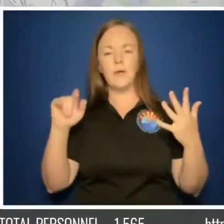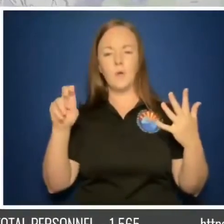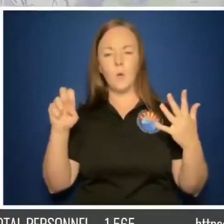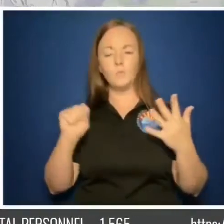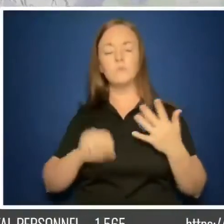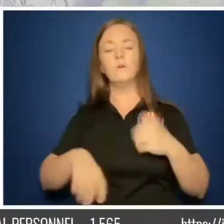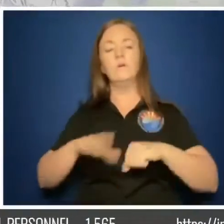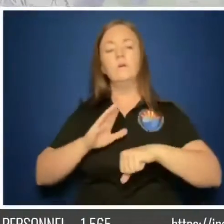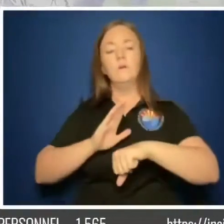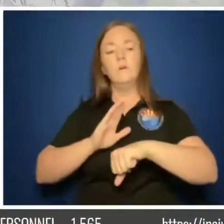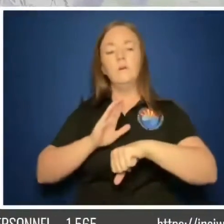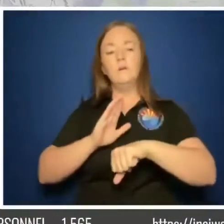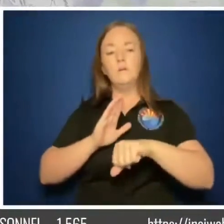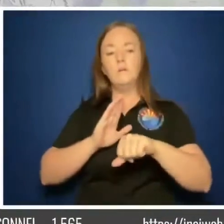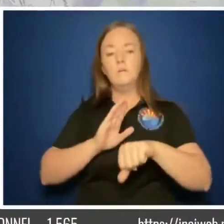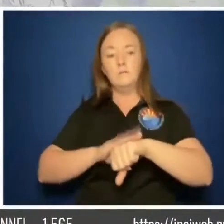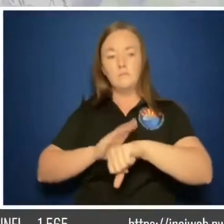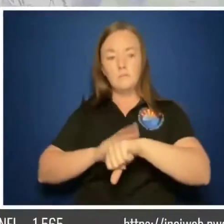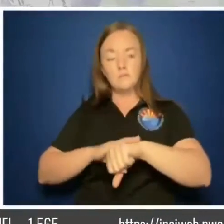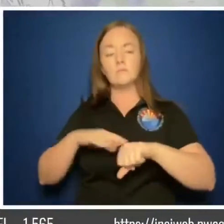Volcanoville, and Quintet.